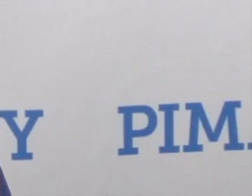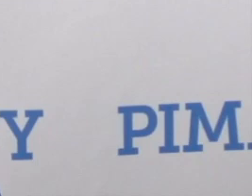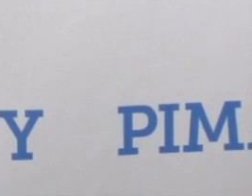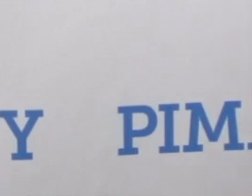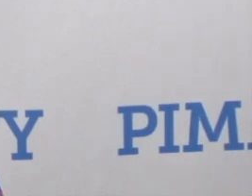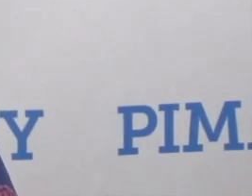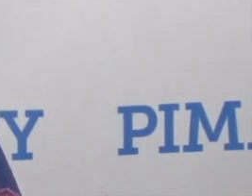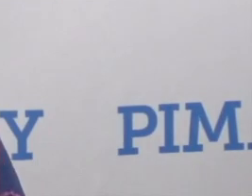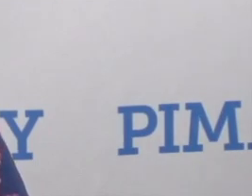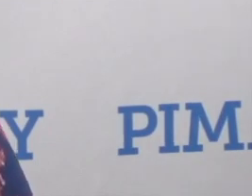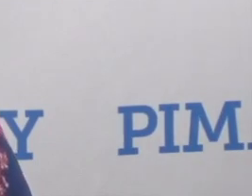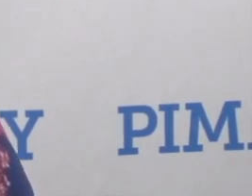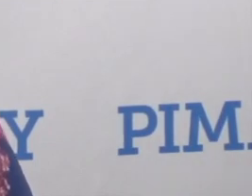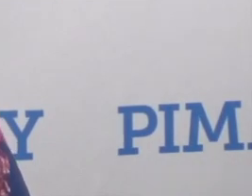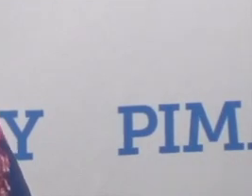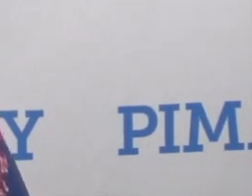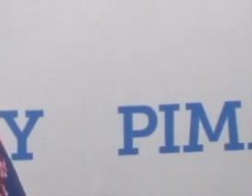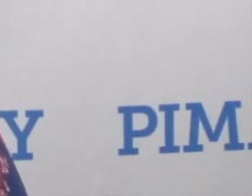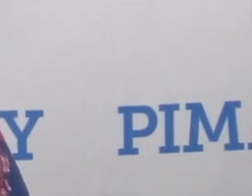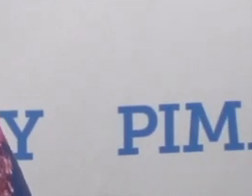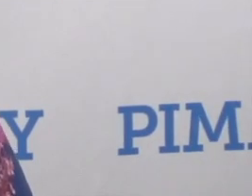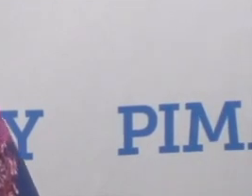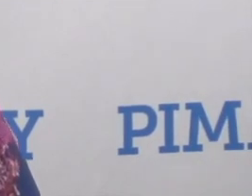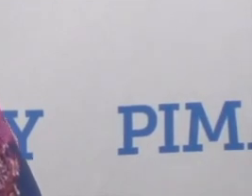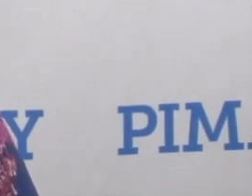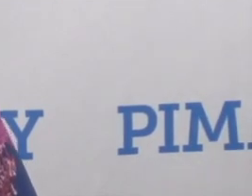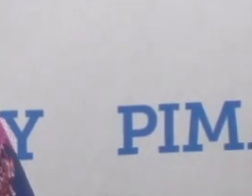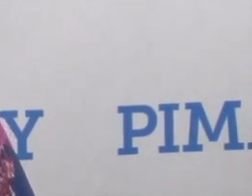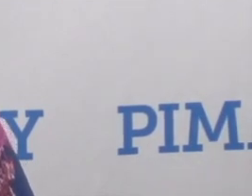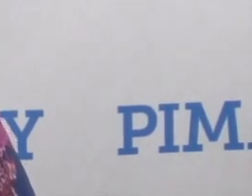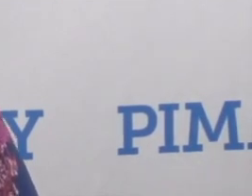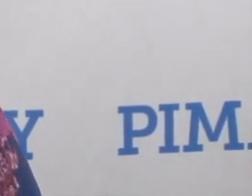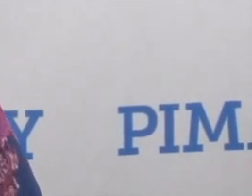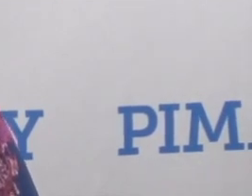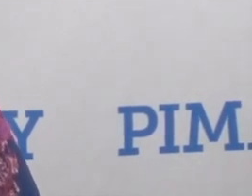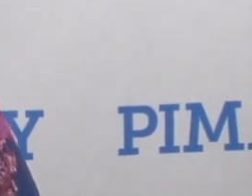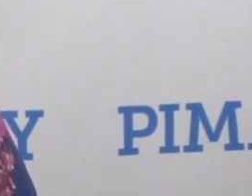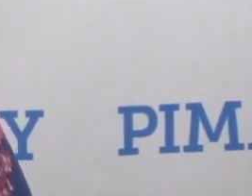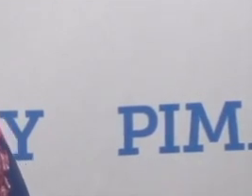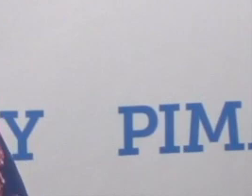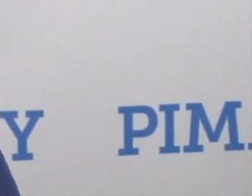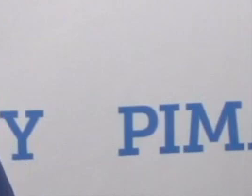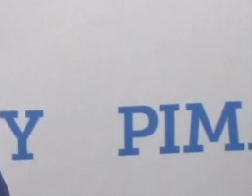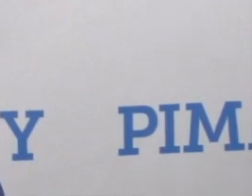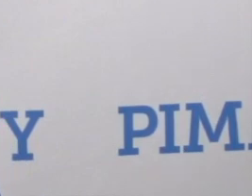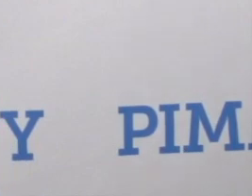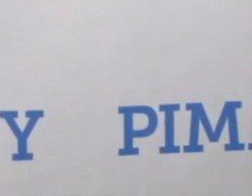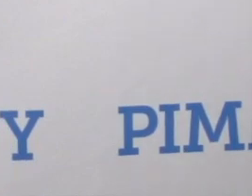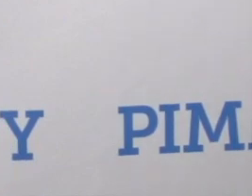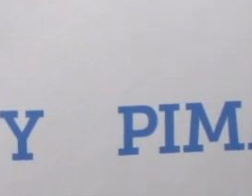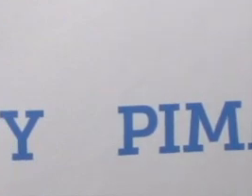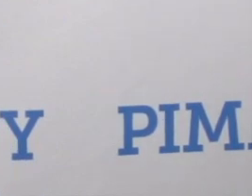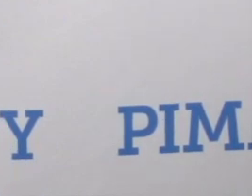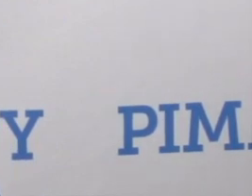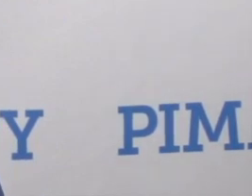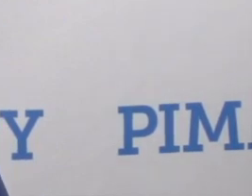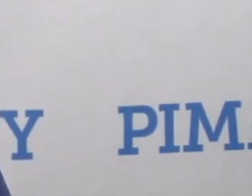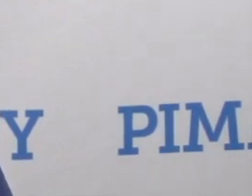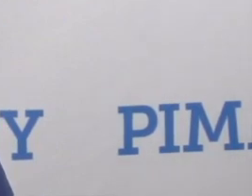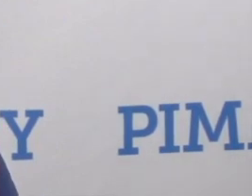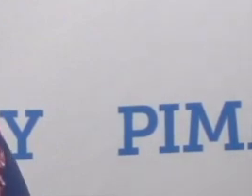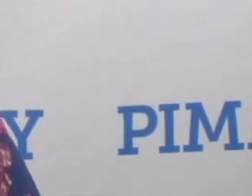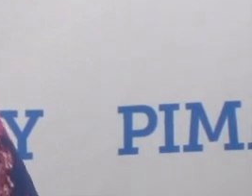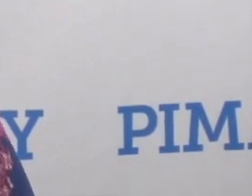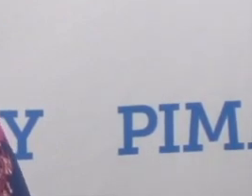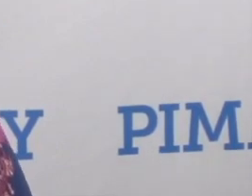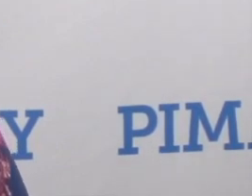2020 festival to the new public health precaution guidelines. This year, TMY has reframed the